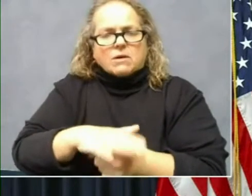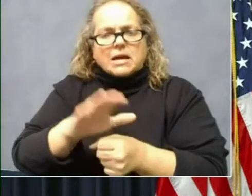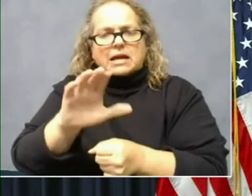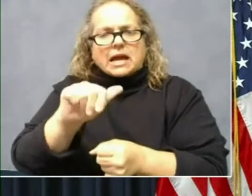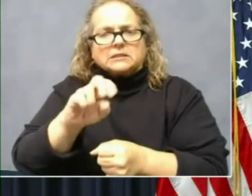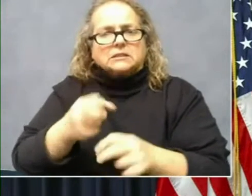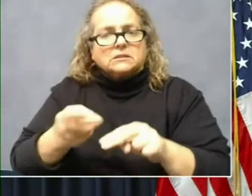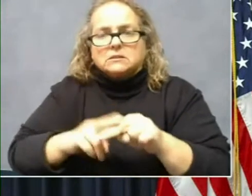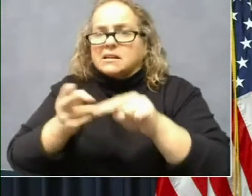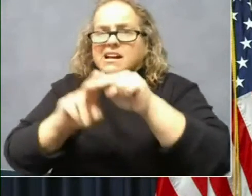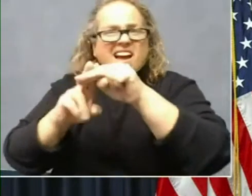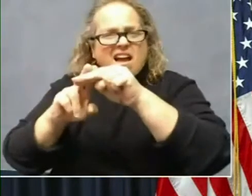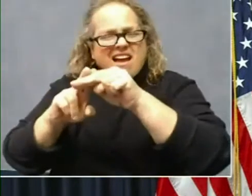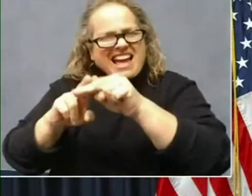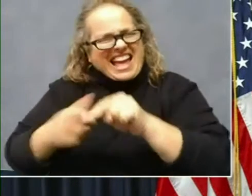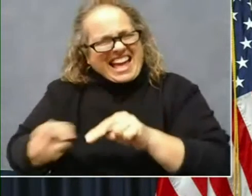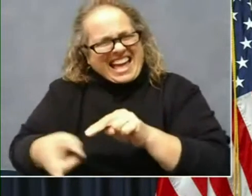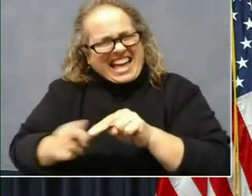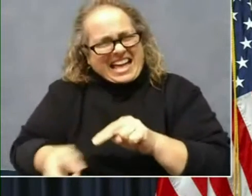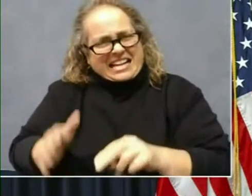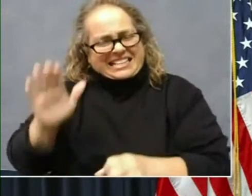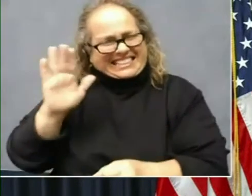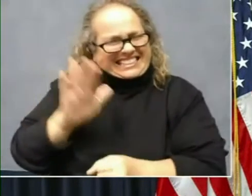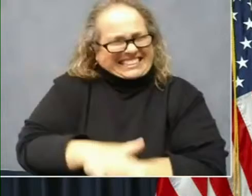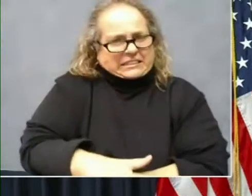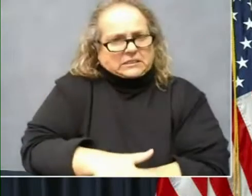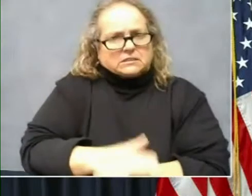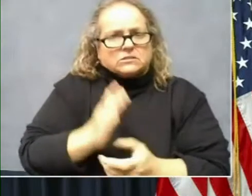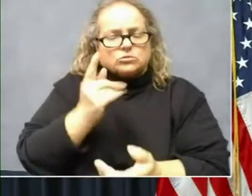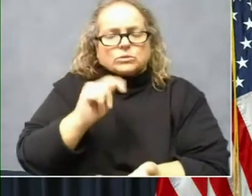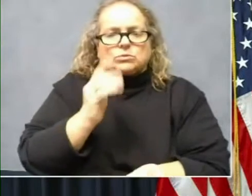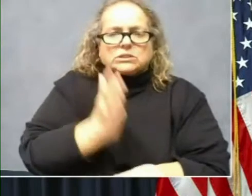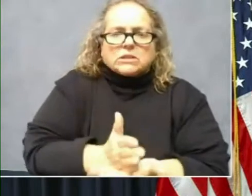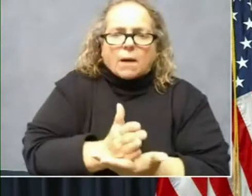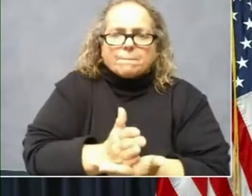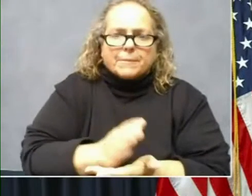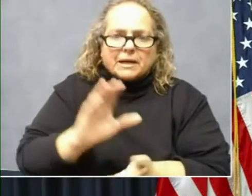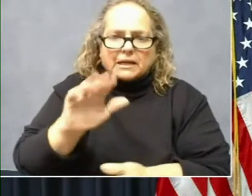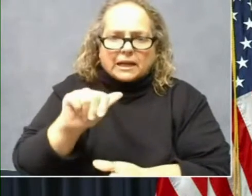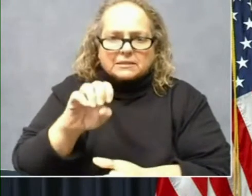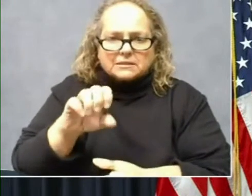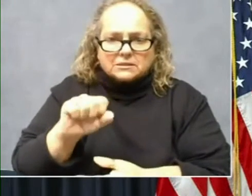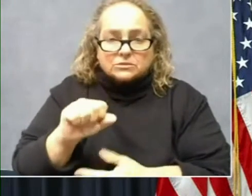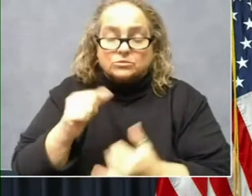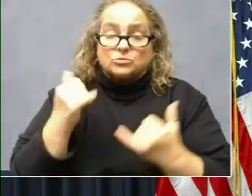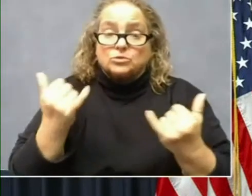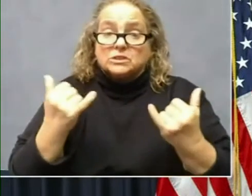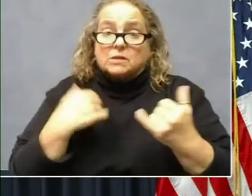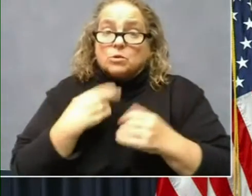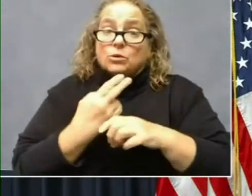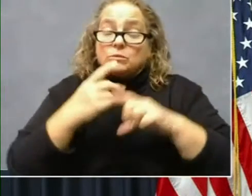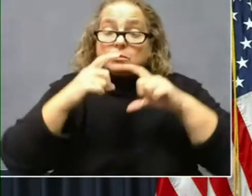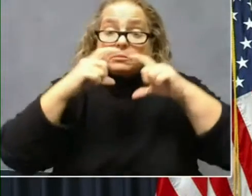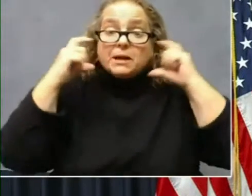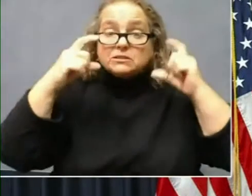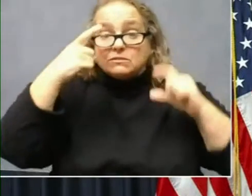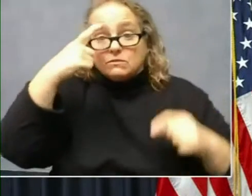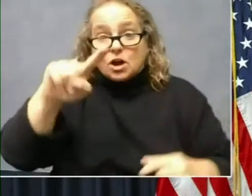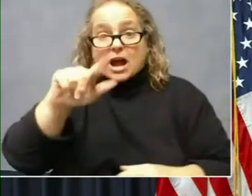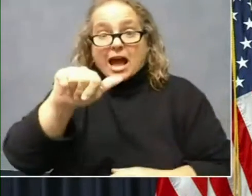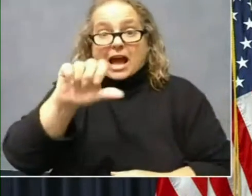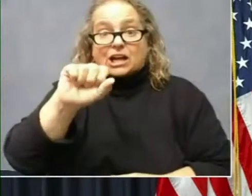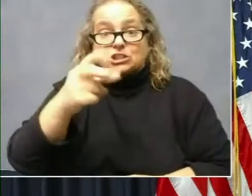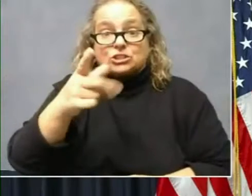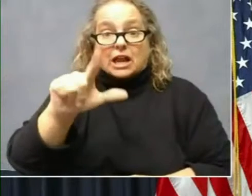we need, and we're going to make it through this. Today, I'm wearing the mask for Ashland Independent School District.